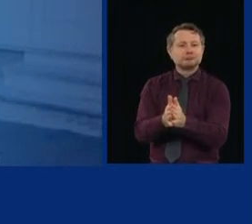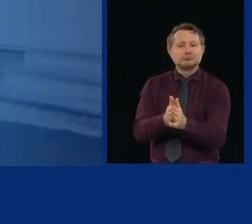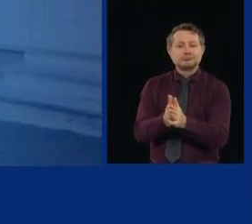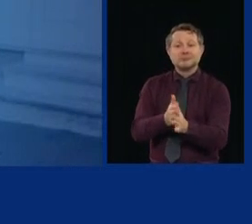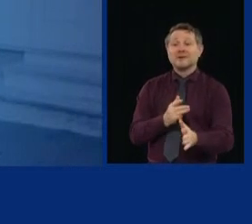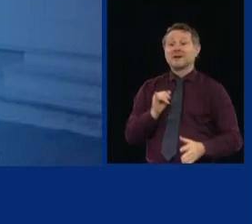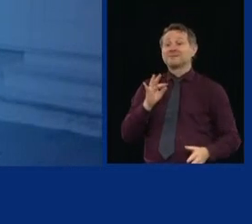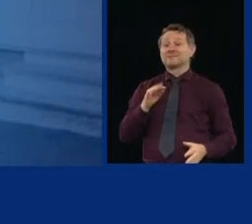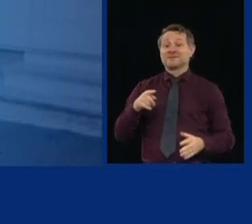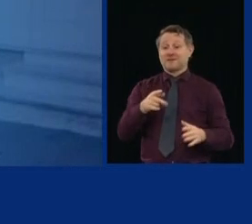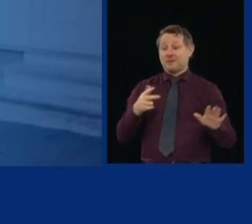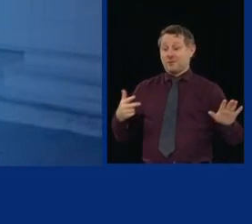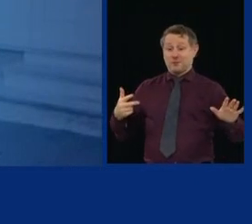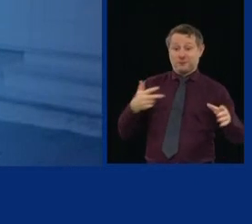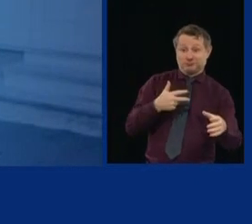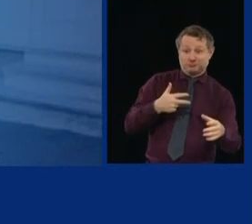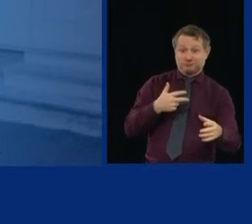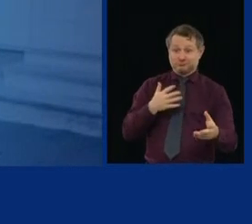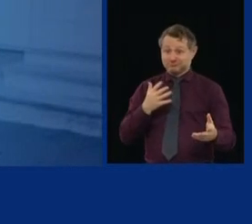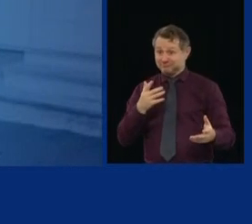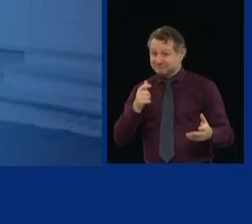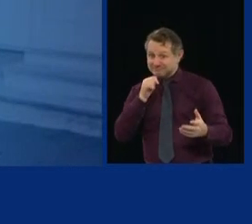is not practicable,